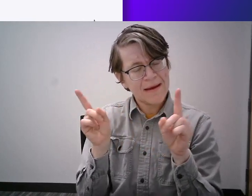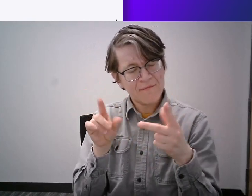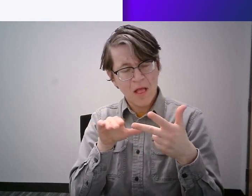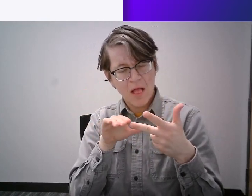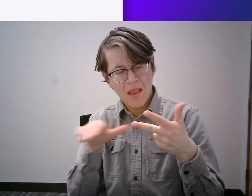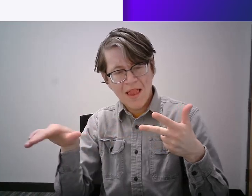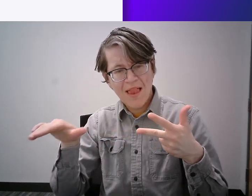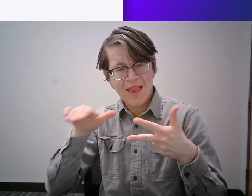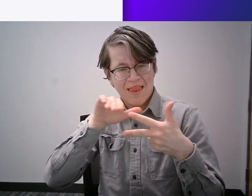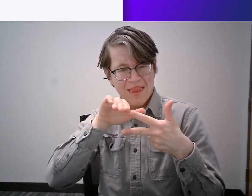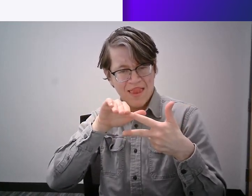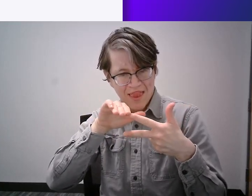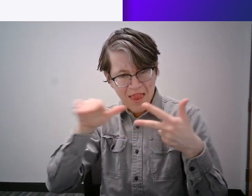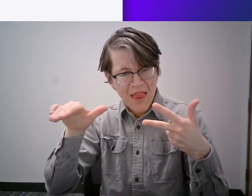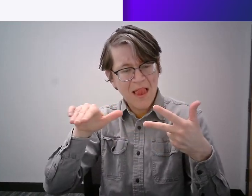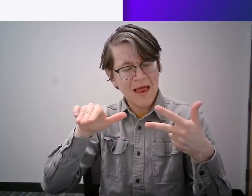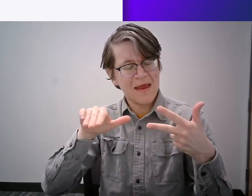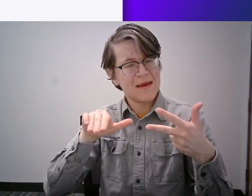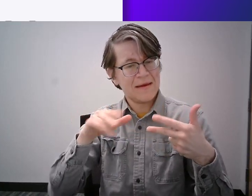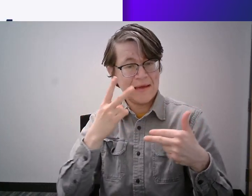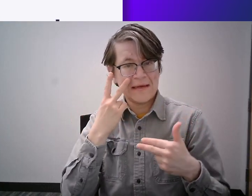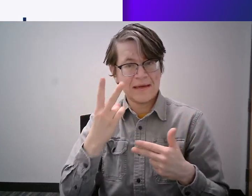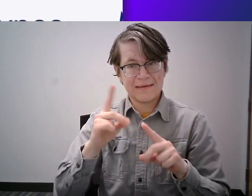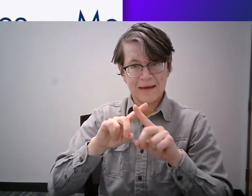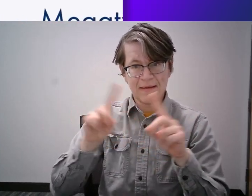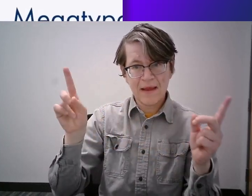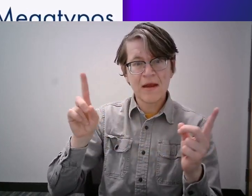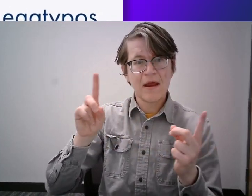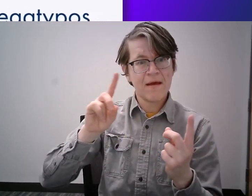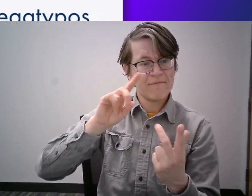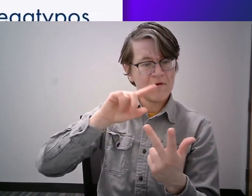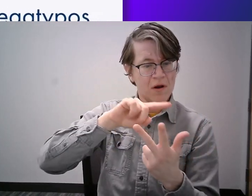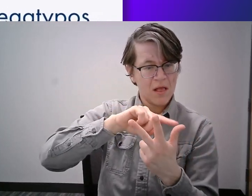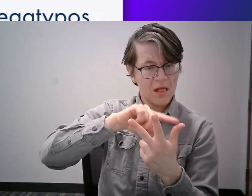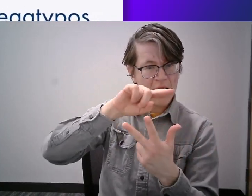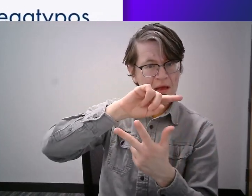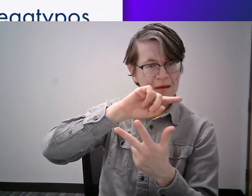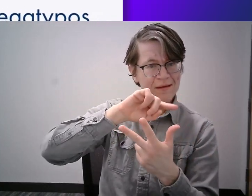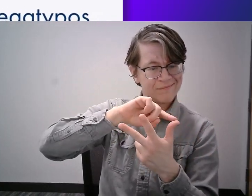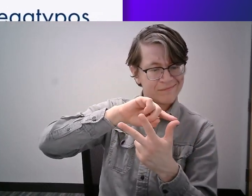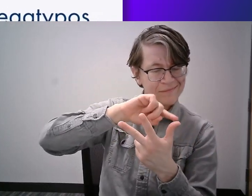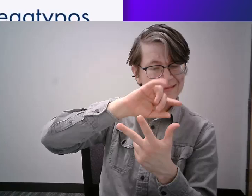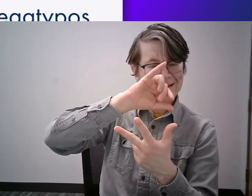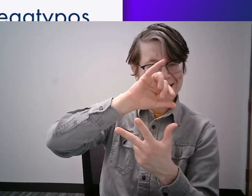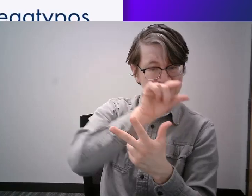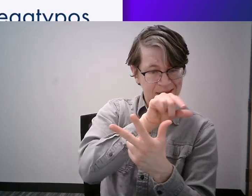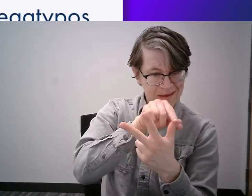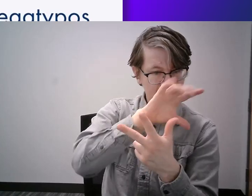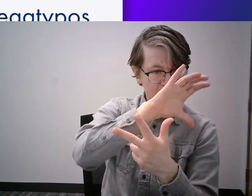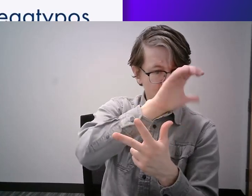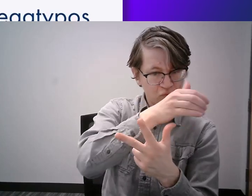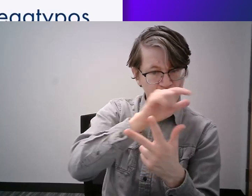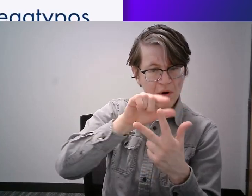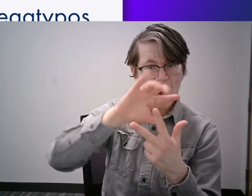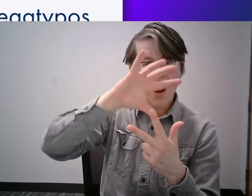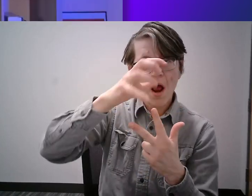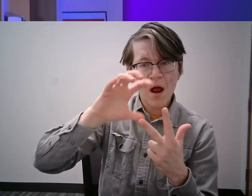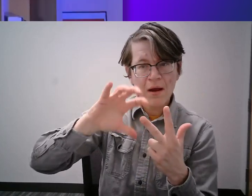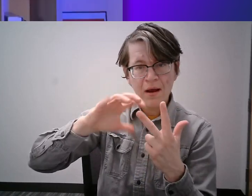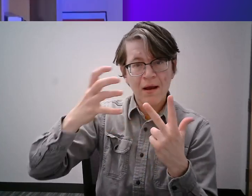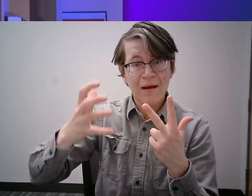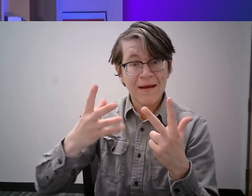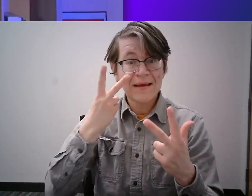to dynamic, you can see how the font matrix appears in front of your